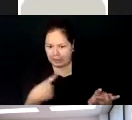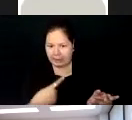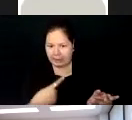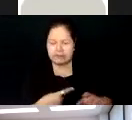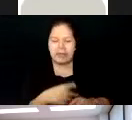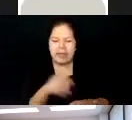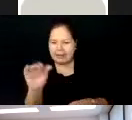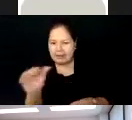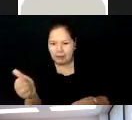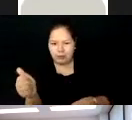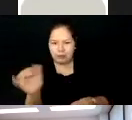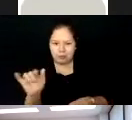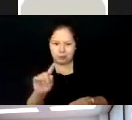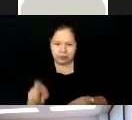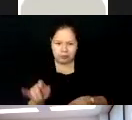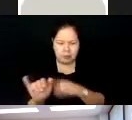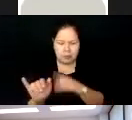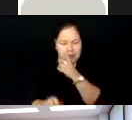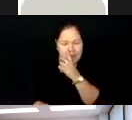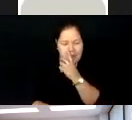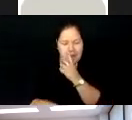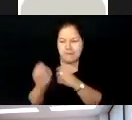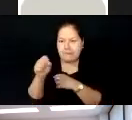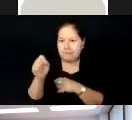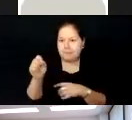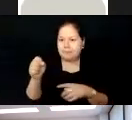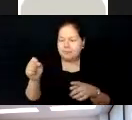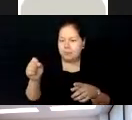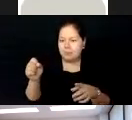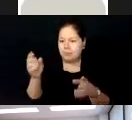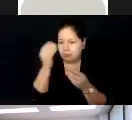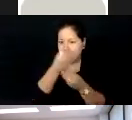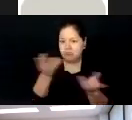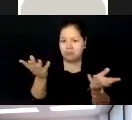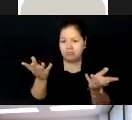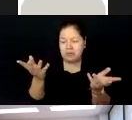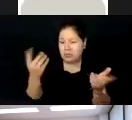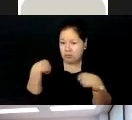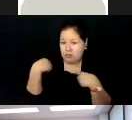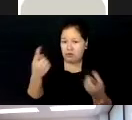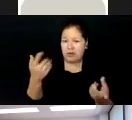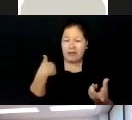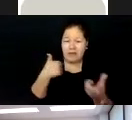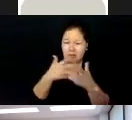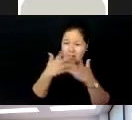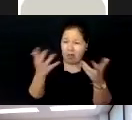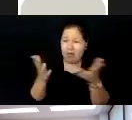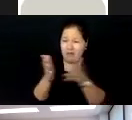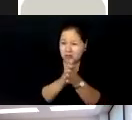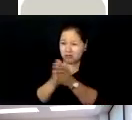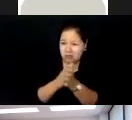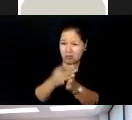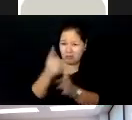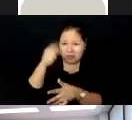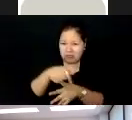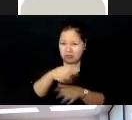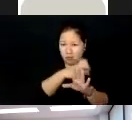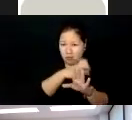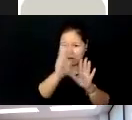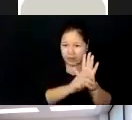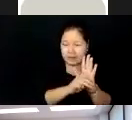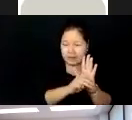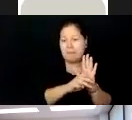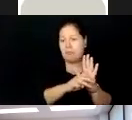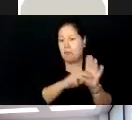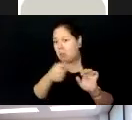questions. Yeah, I can tell you there has been tremendous interest in this curriculum and when this is going to